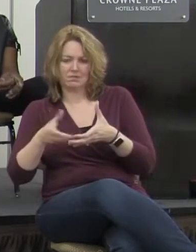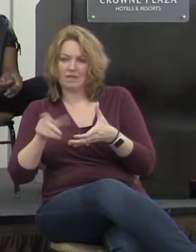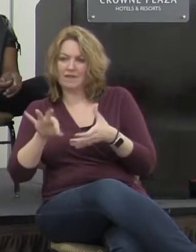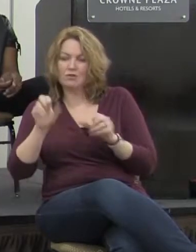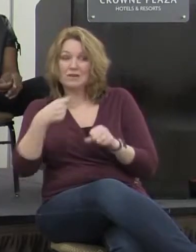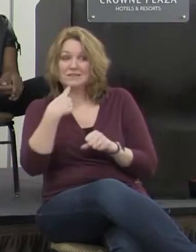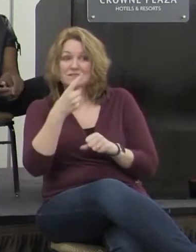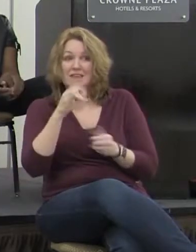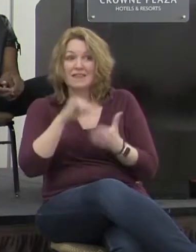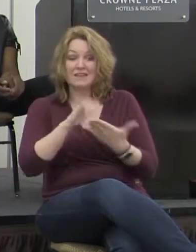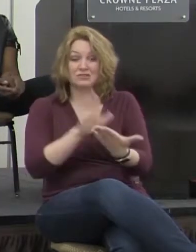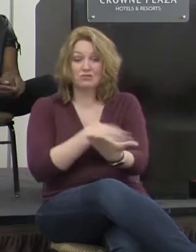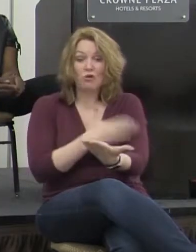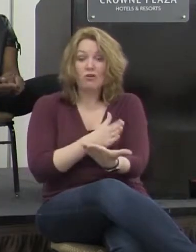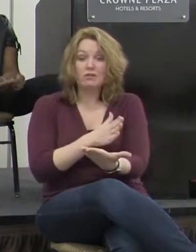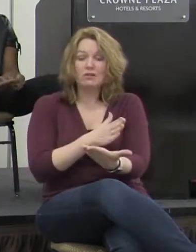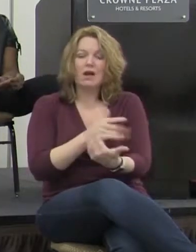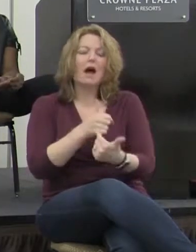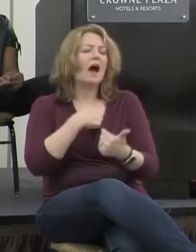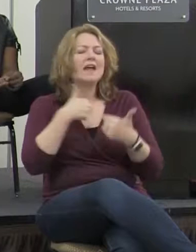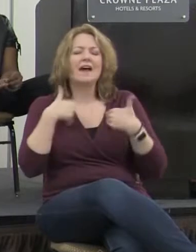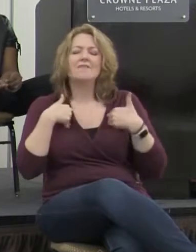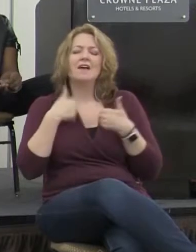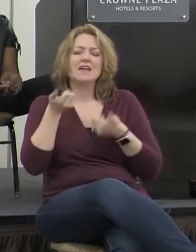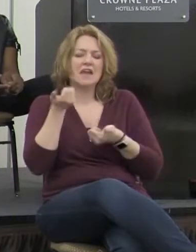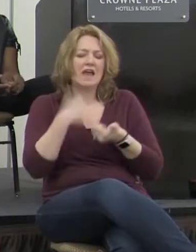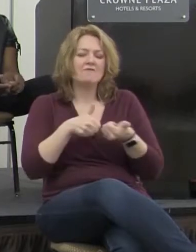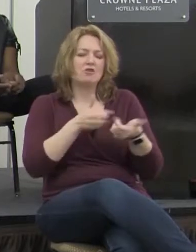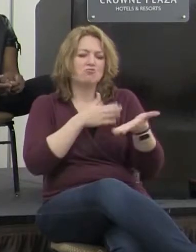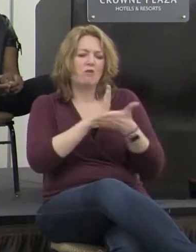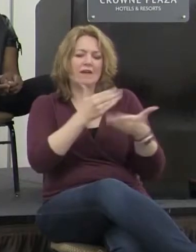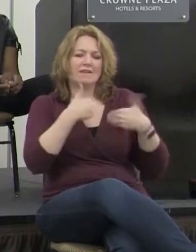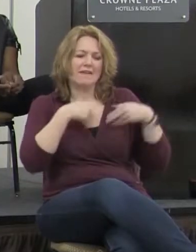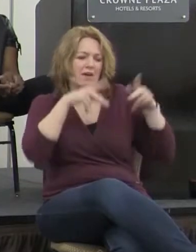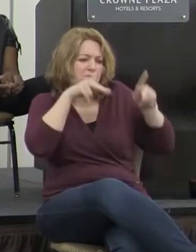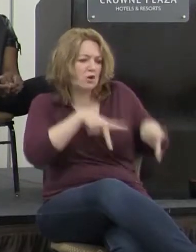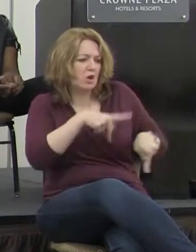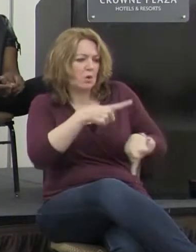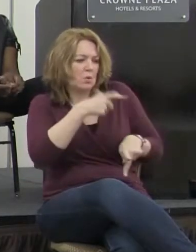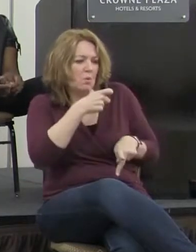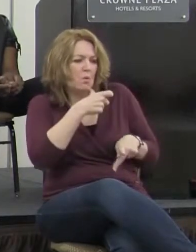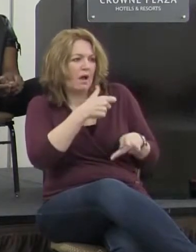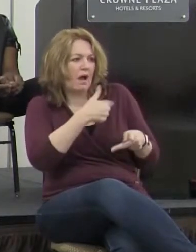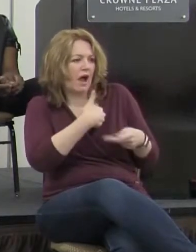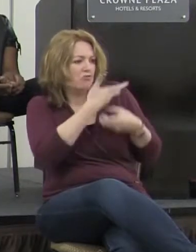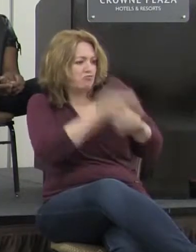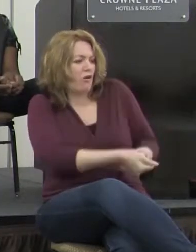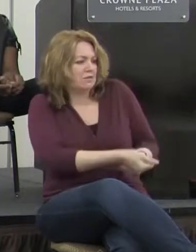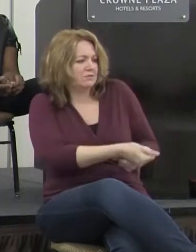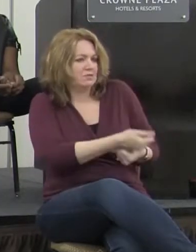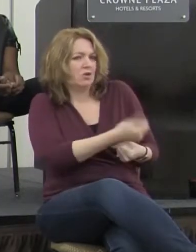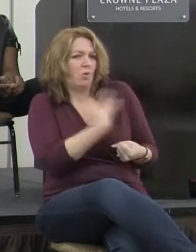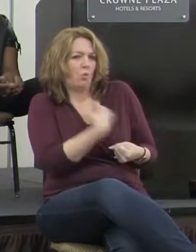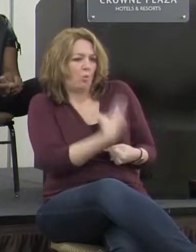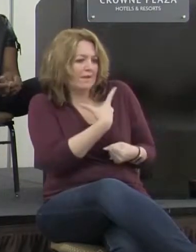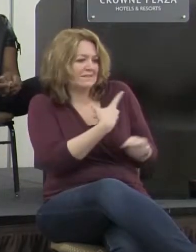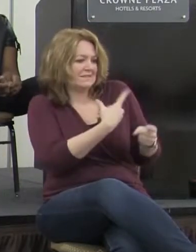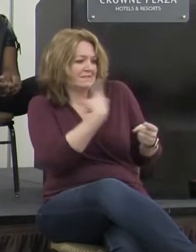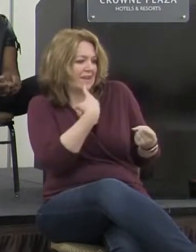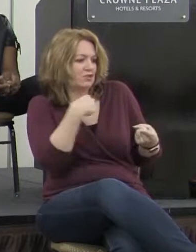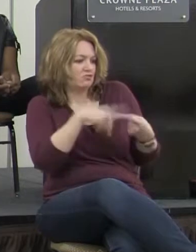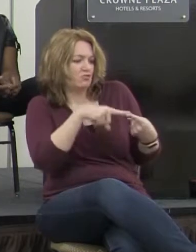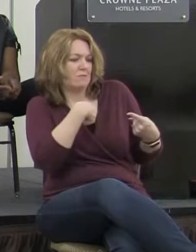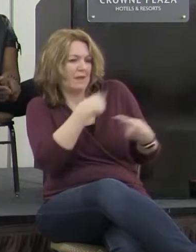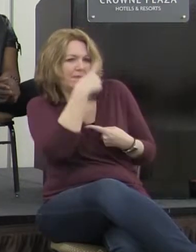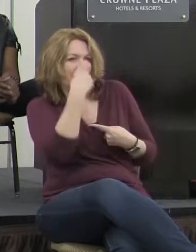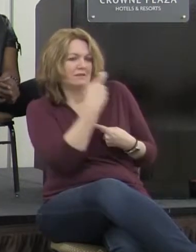can say that in song, I have every right to have somebody who is white to be able to say that to me, because that